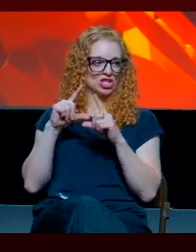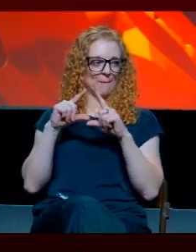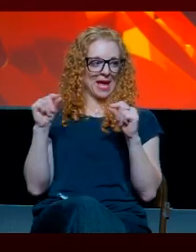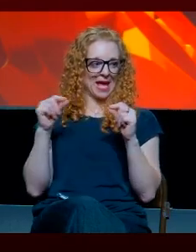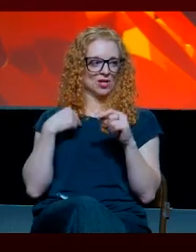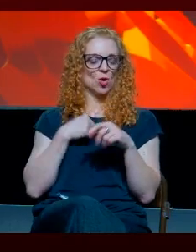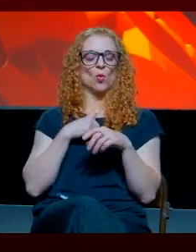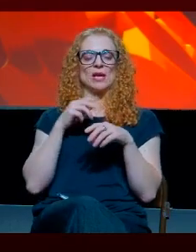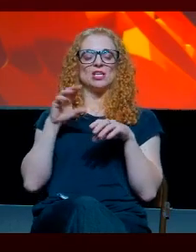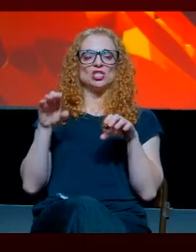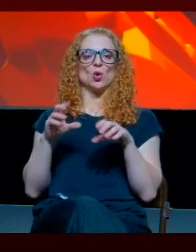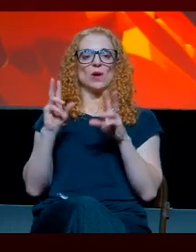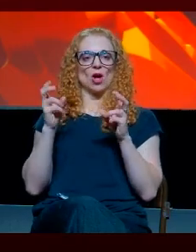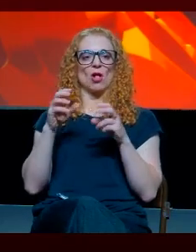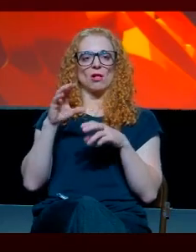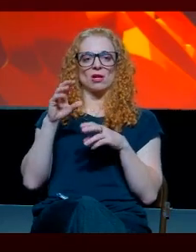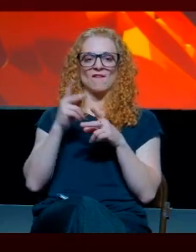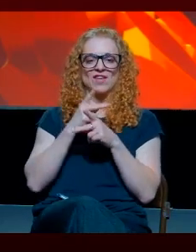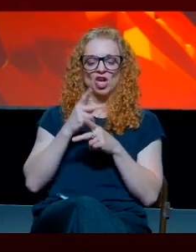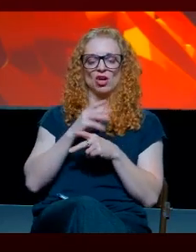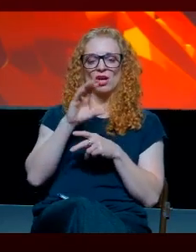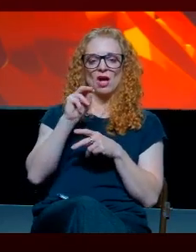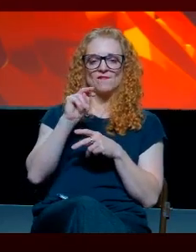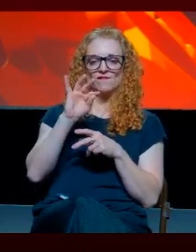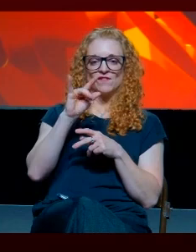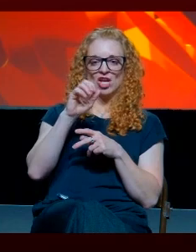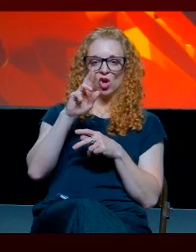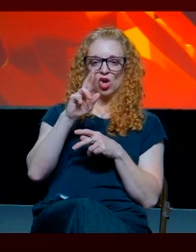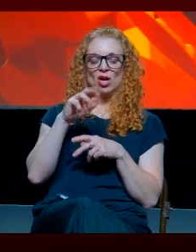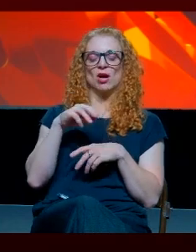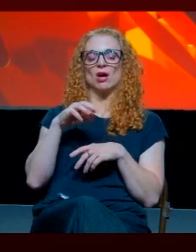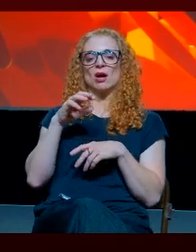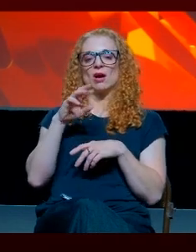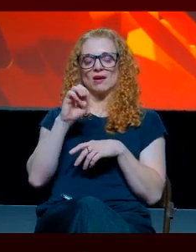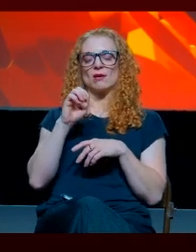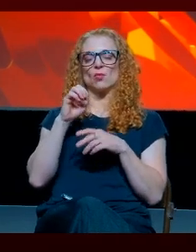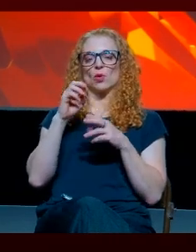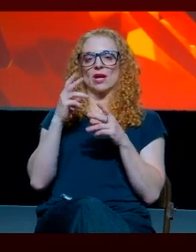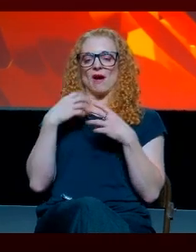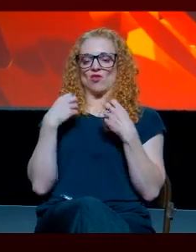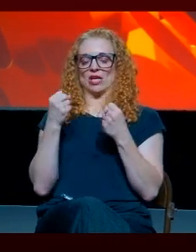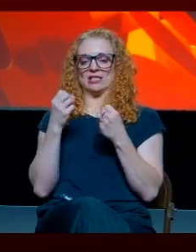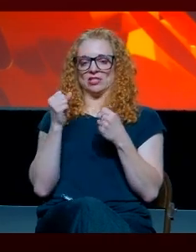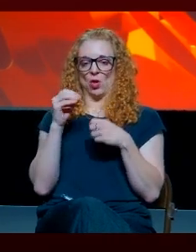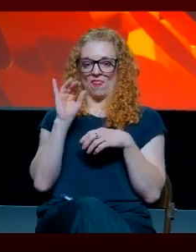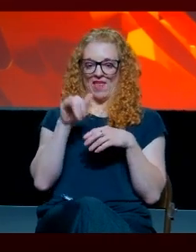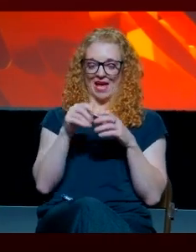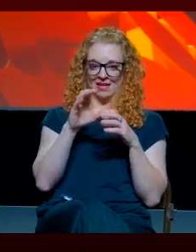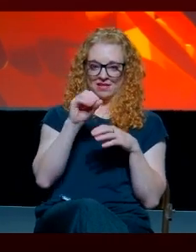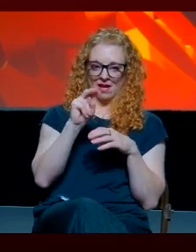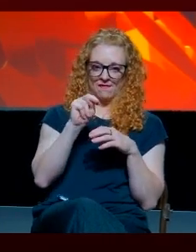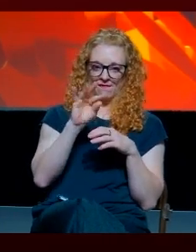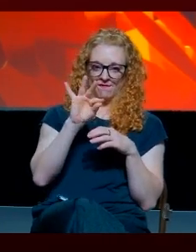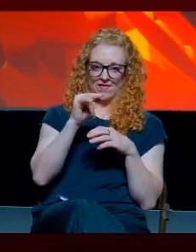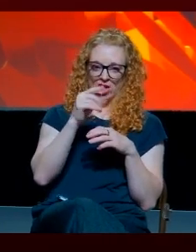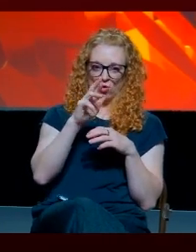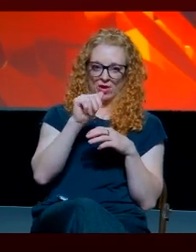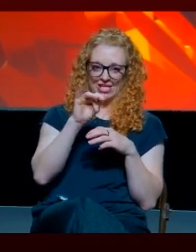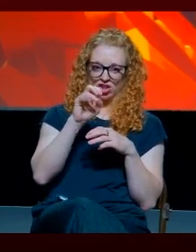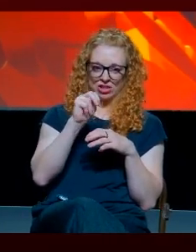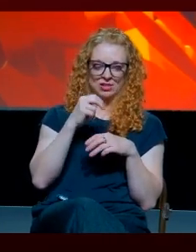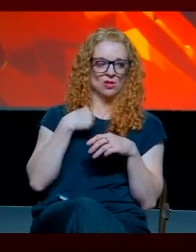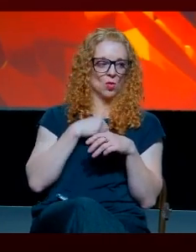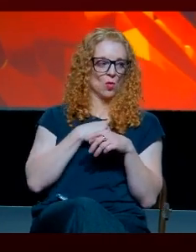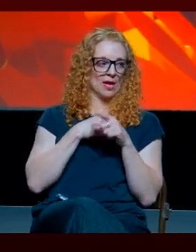do what we call a configuration recovery. We look at a set of observables, we take that configuration, we diagonalize it, so do an